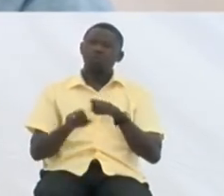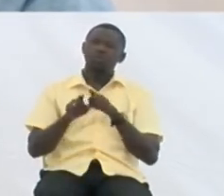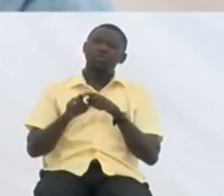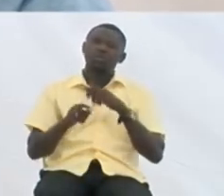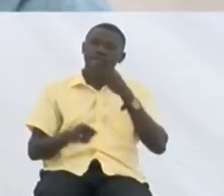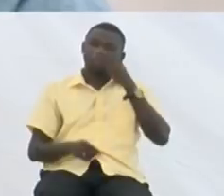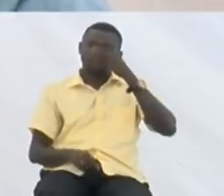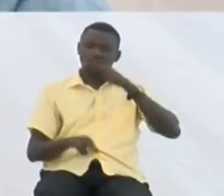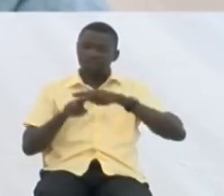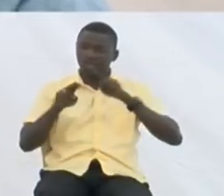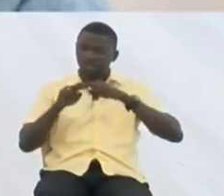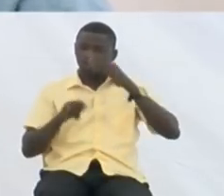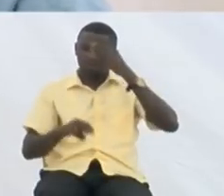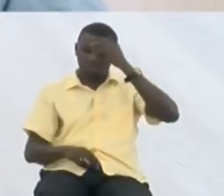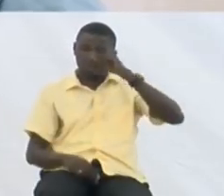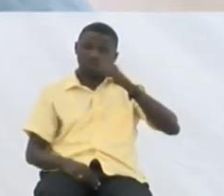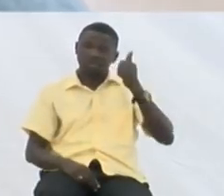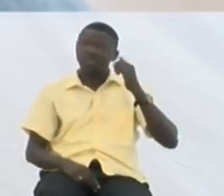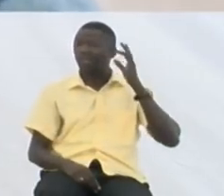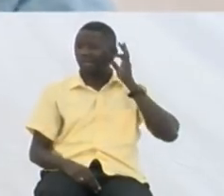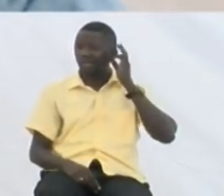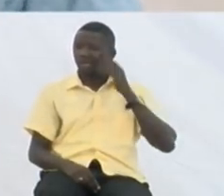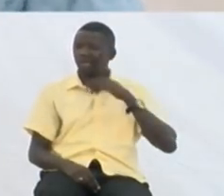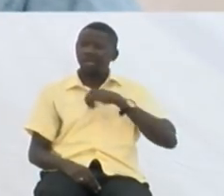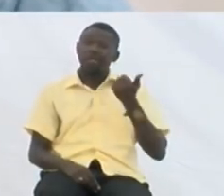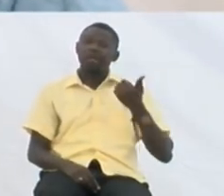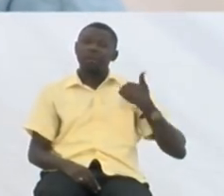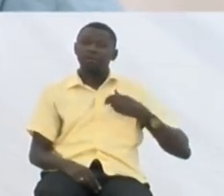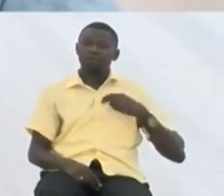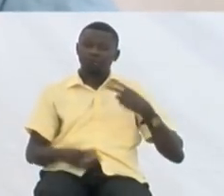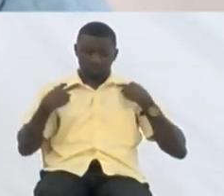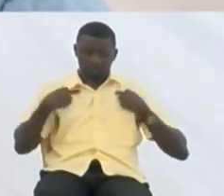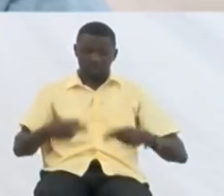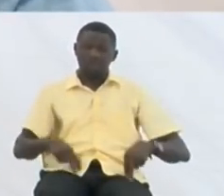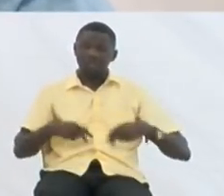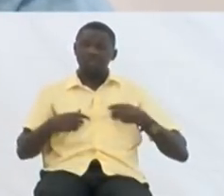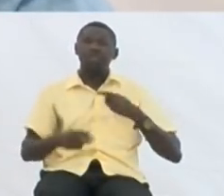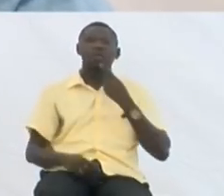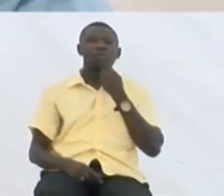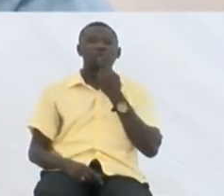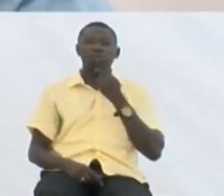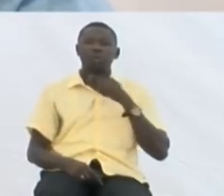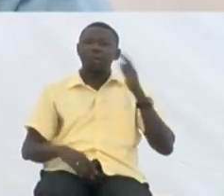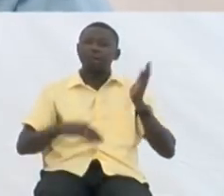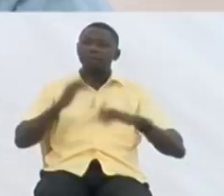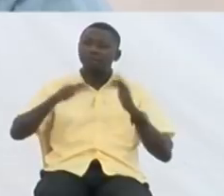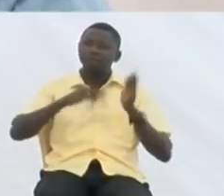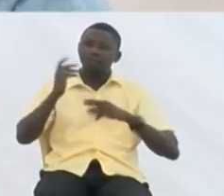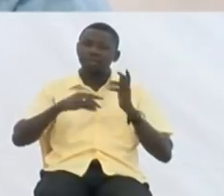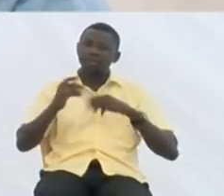girls and the people who were dressed in red, beating drums and dancing,